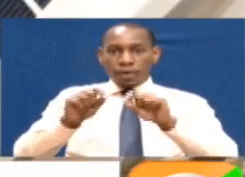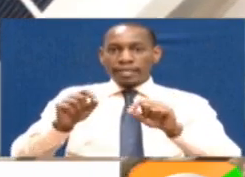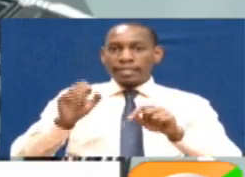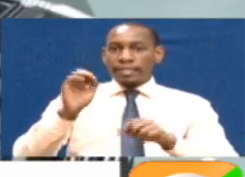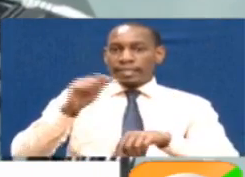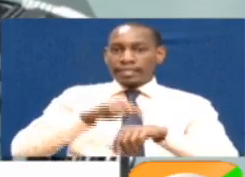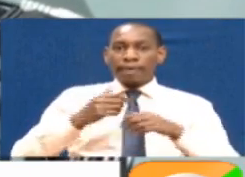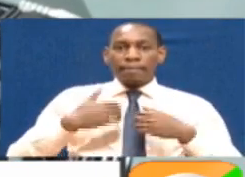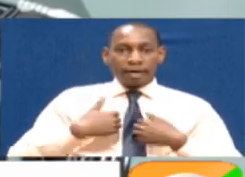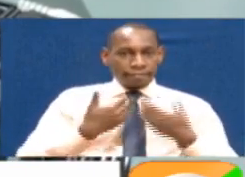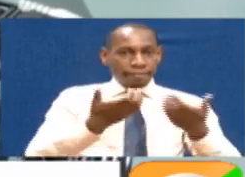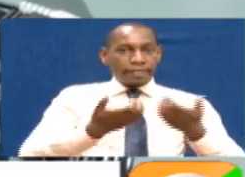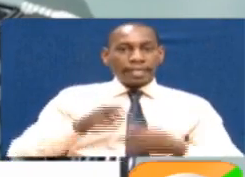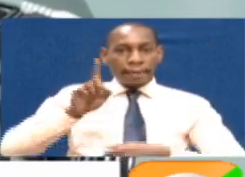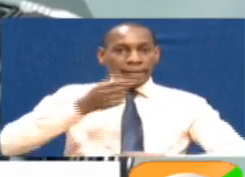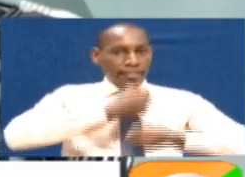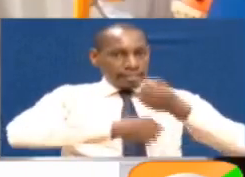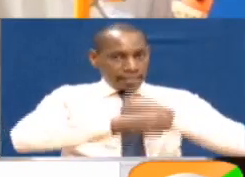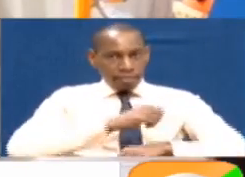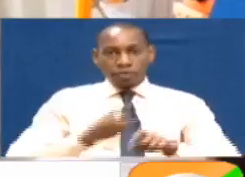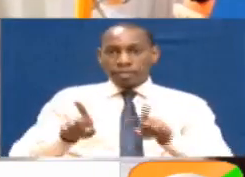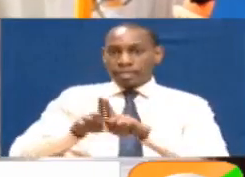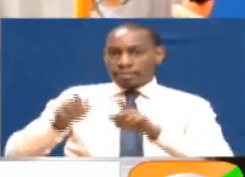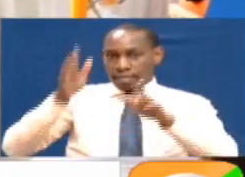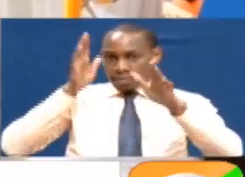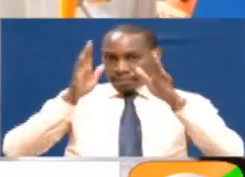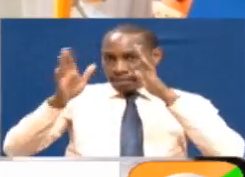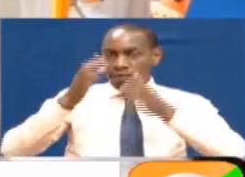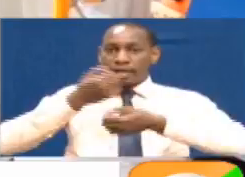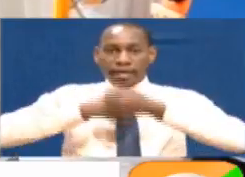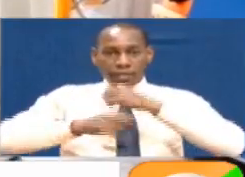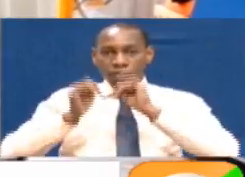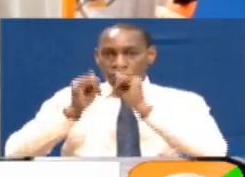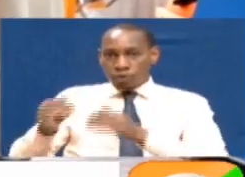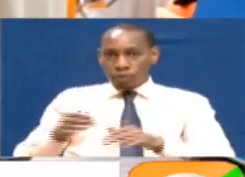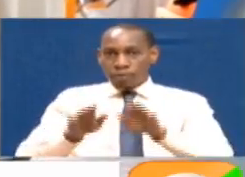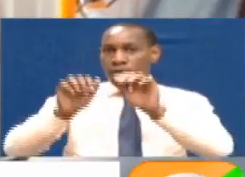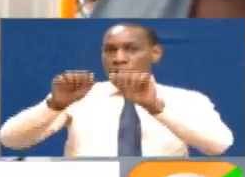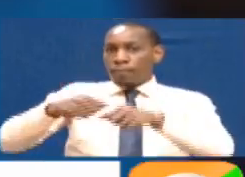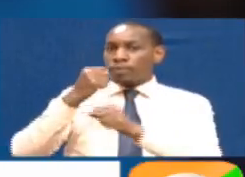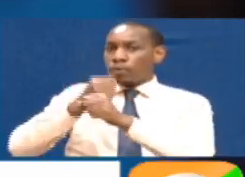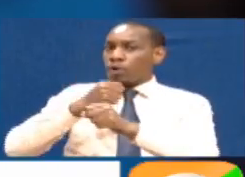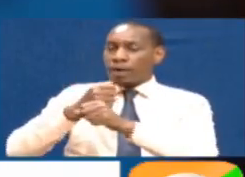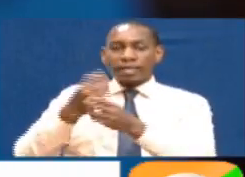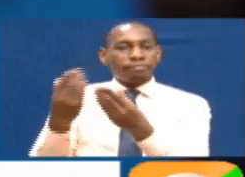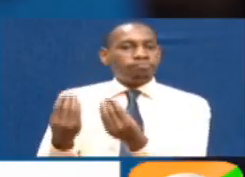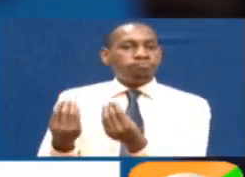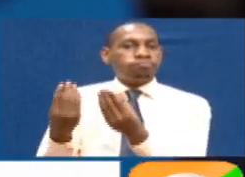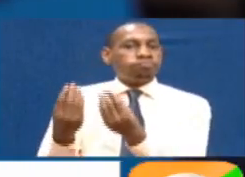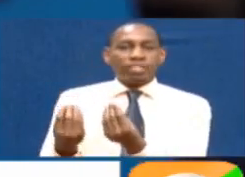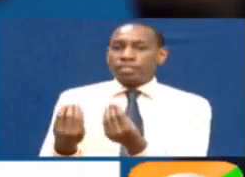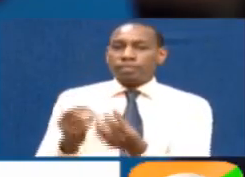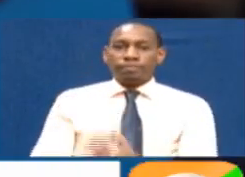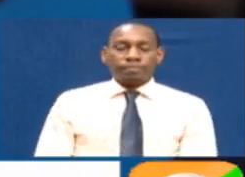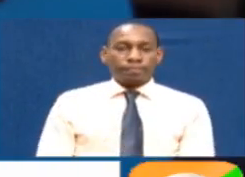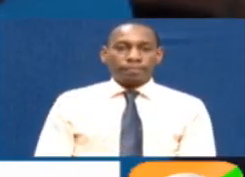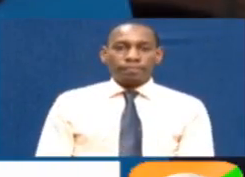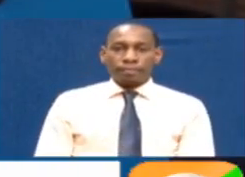the mother of invention. And innovators have taken steps for new ways that will enable them work smarter, not